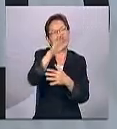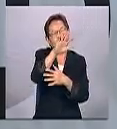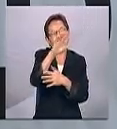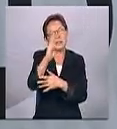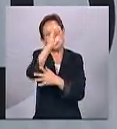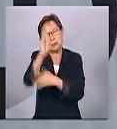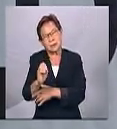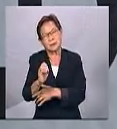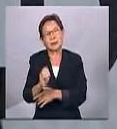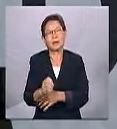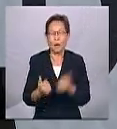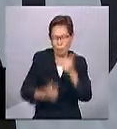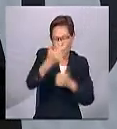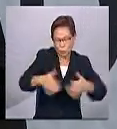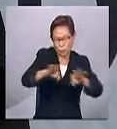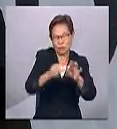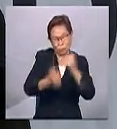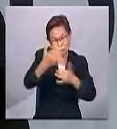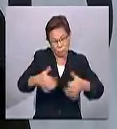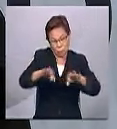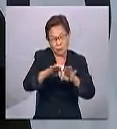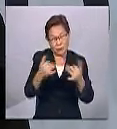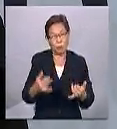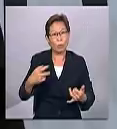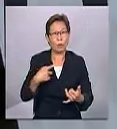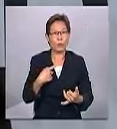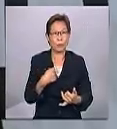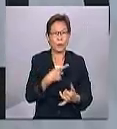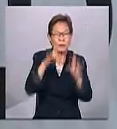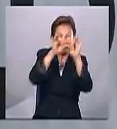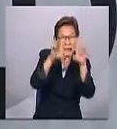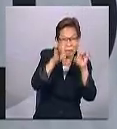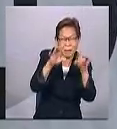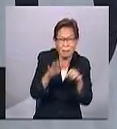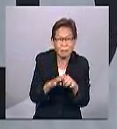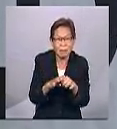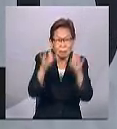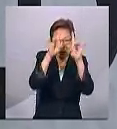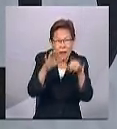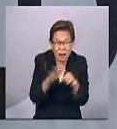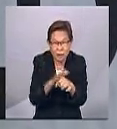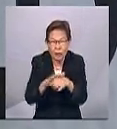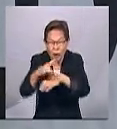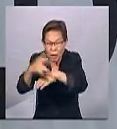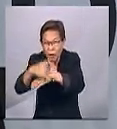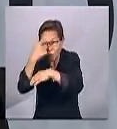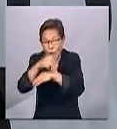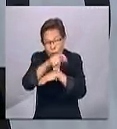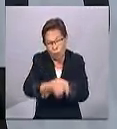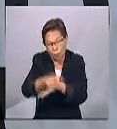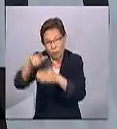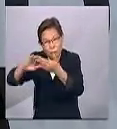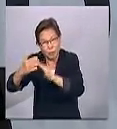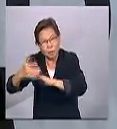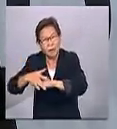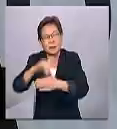that, what is more important, the question is, are we testing adequately for our population or community? So this